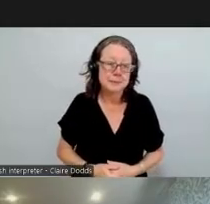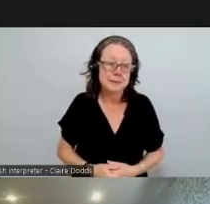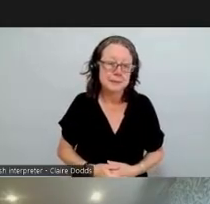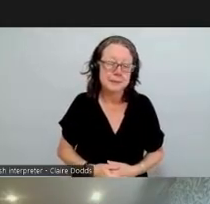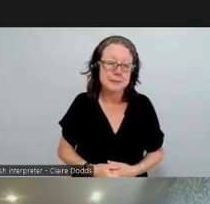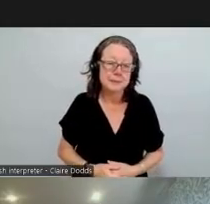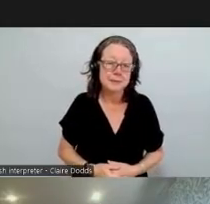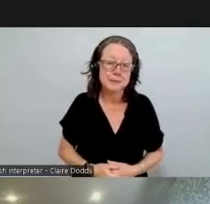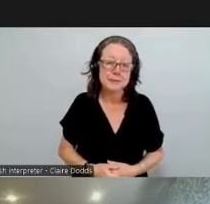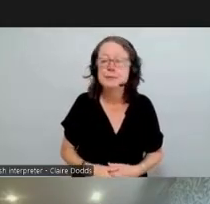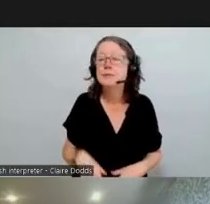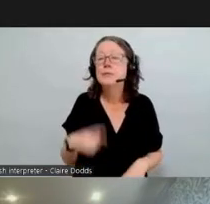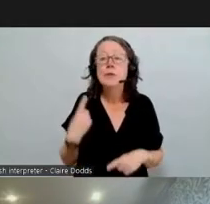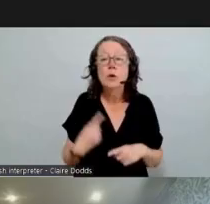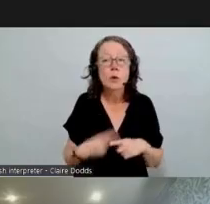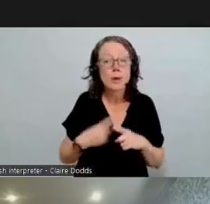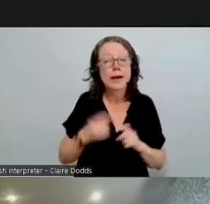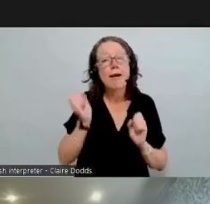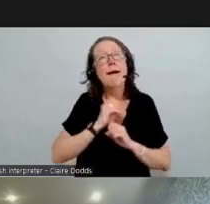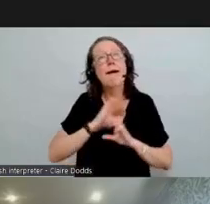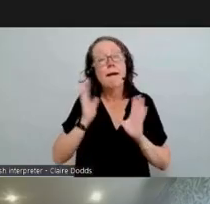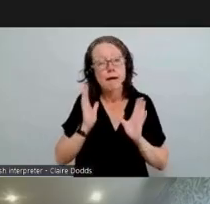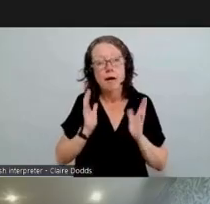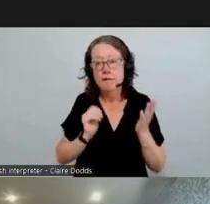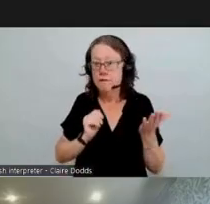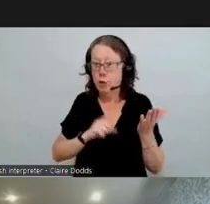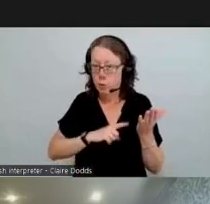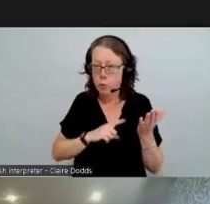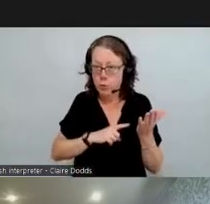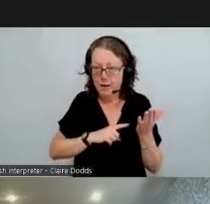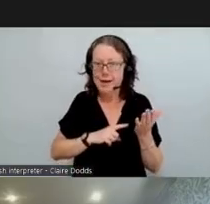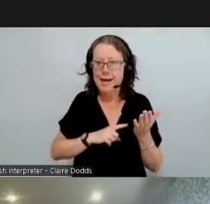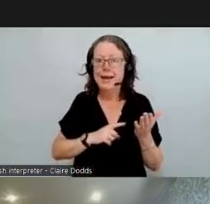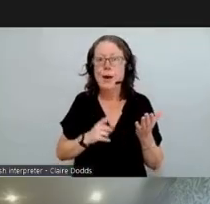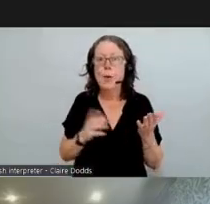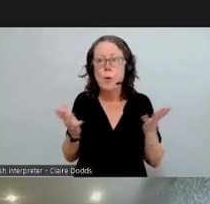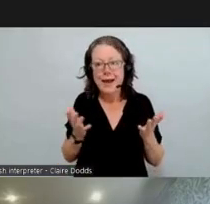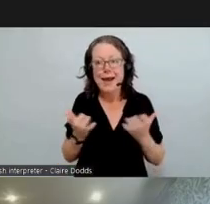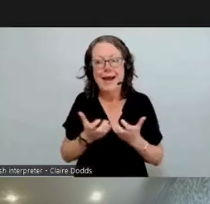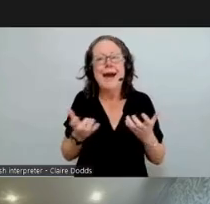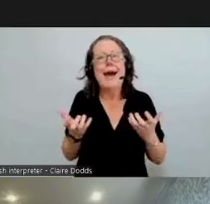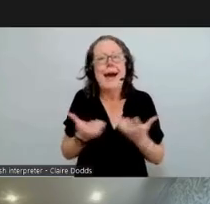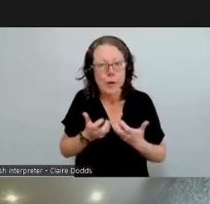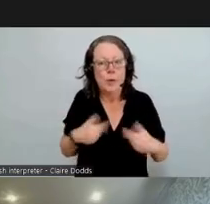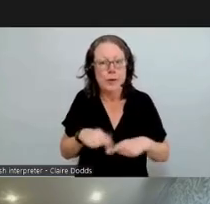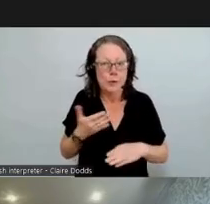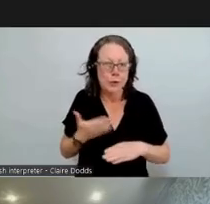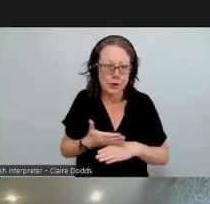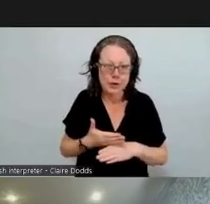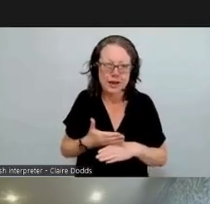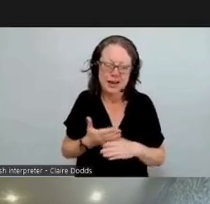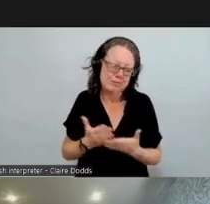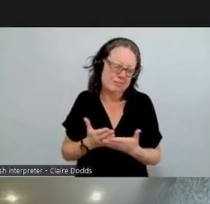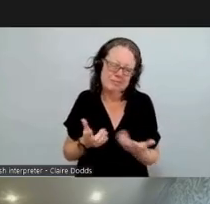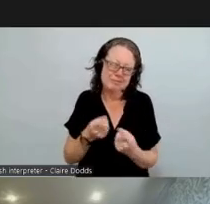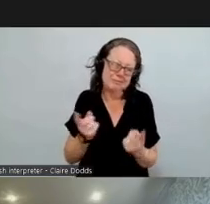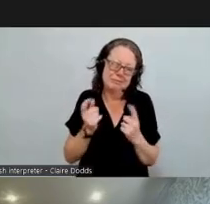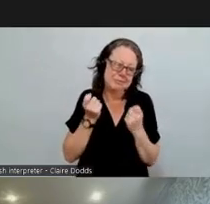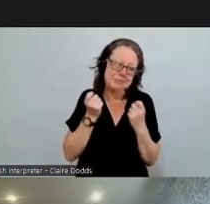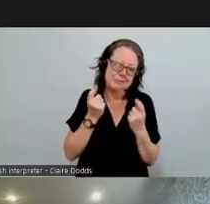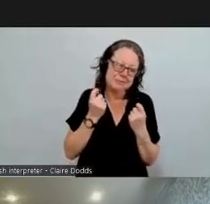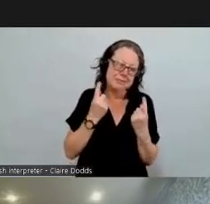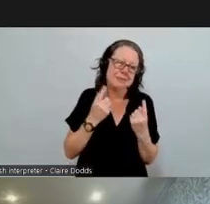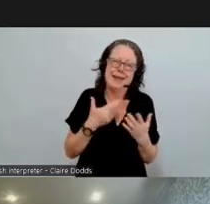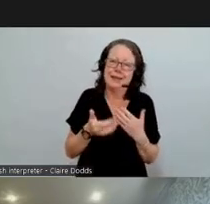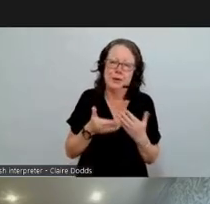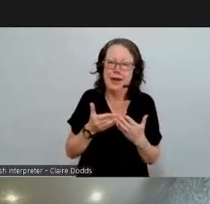Just to give you a quick idea of where and why and how we work, and I think everybody in this group will understand the importance